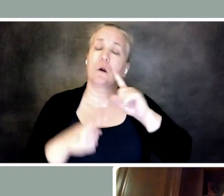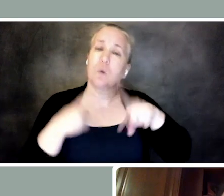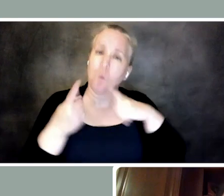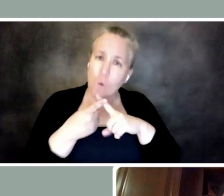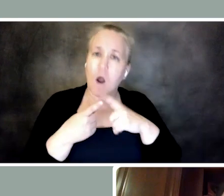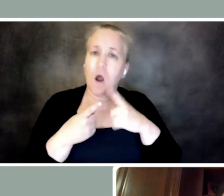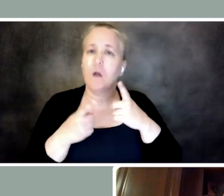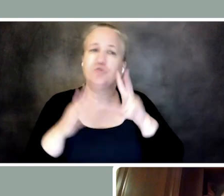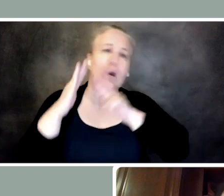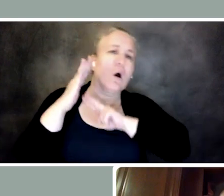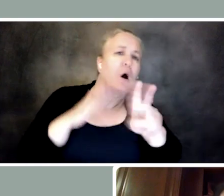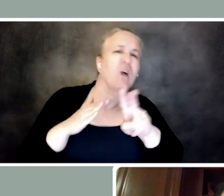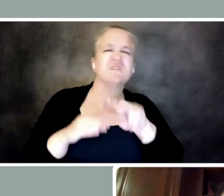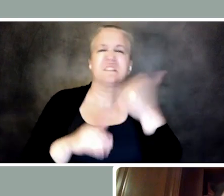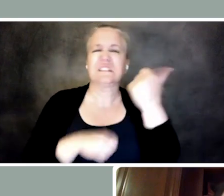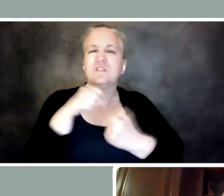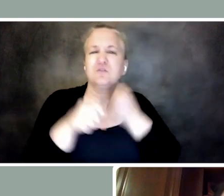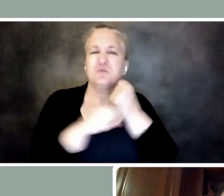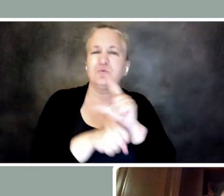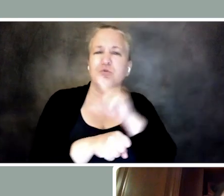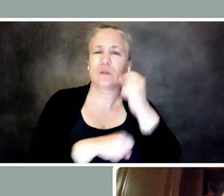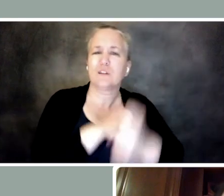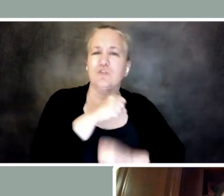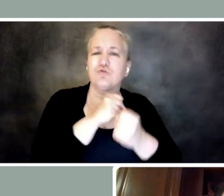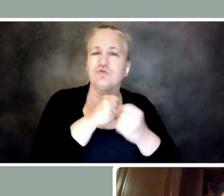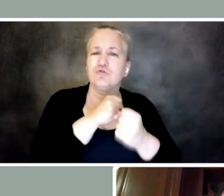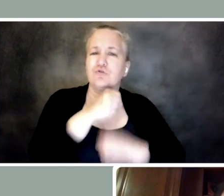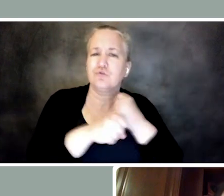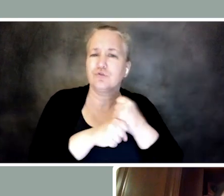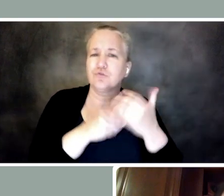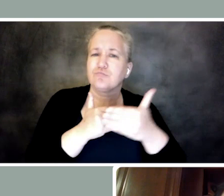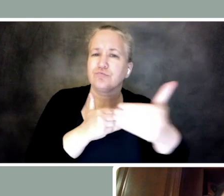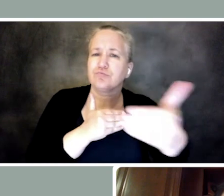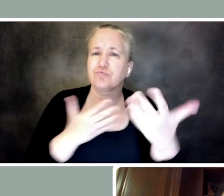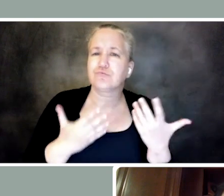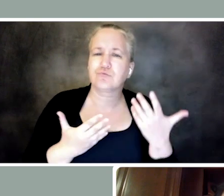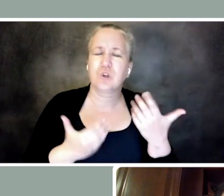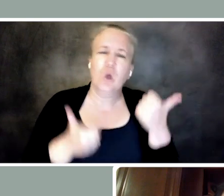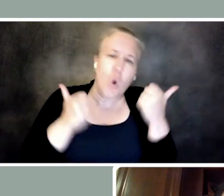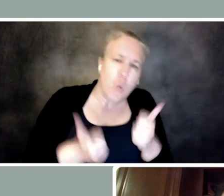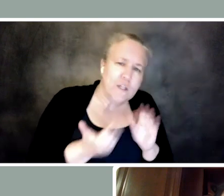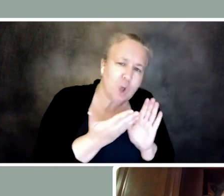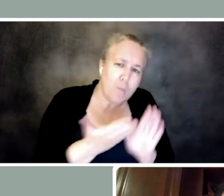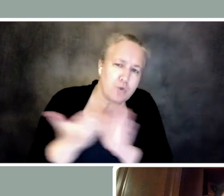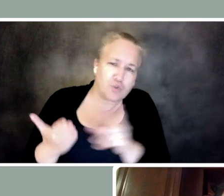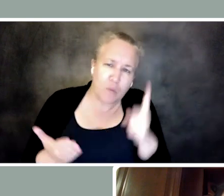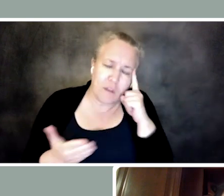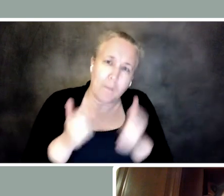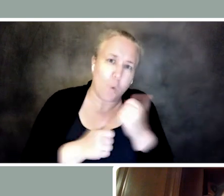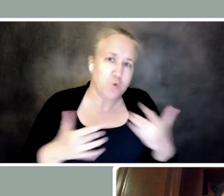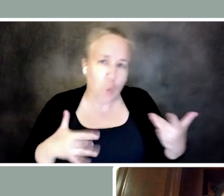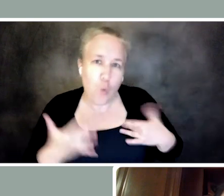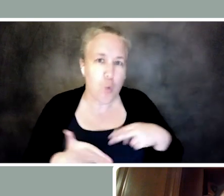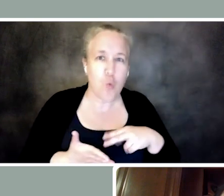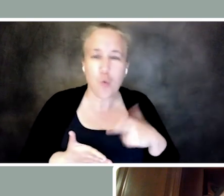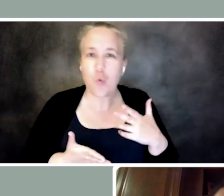the next 10 to 20 years, what are the approaches that you think are most exciting in